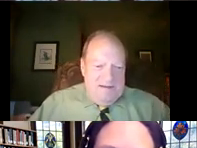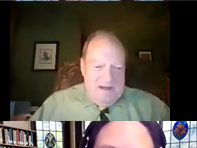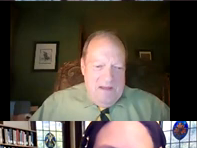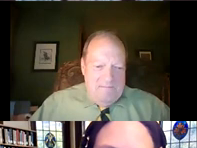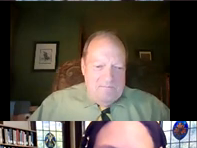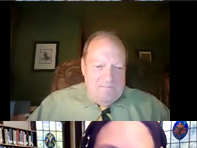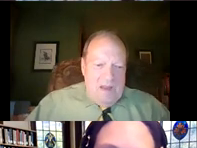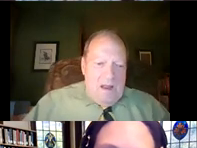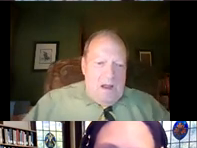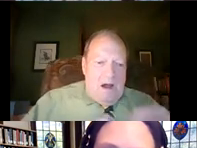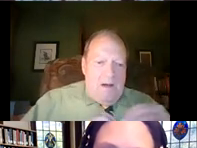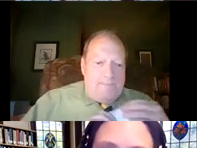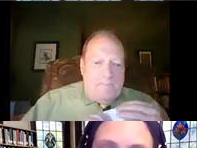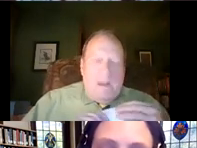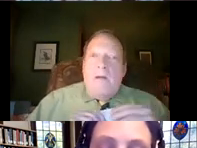A very different time.